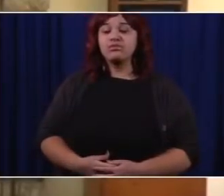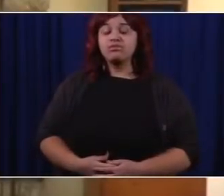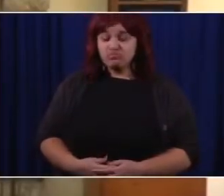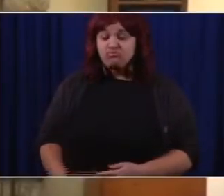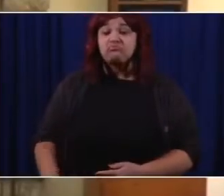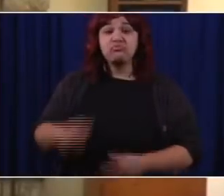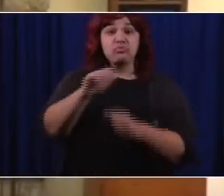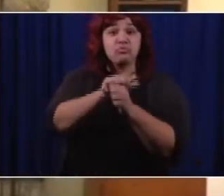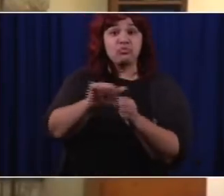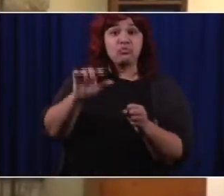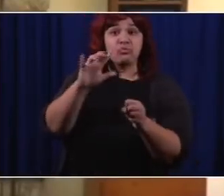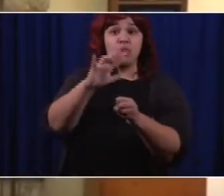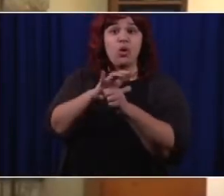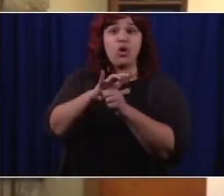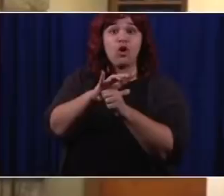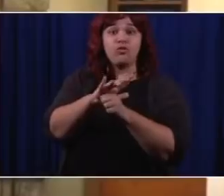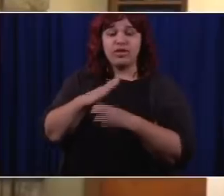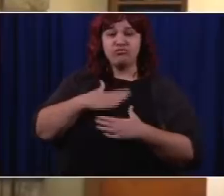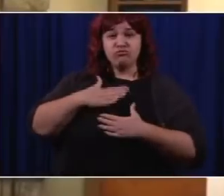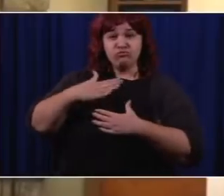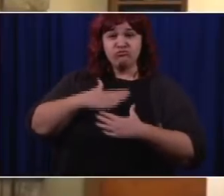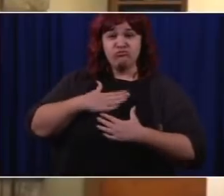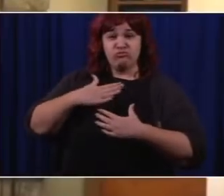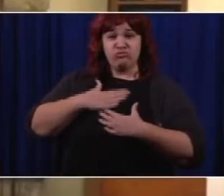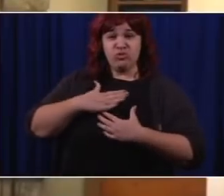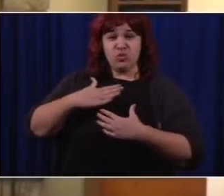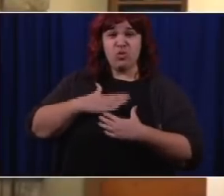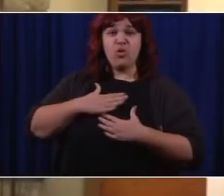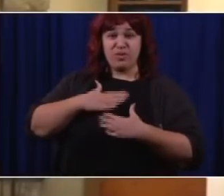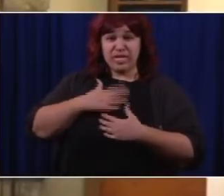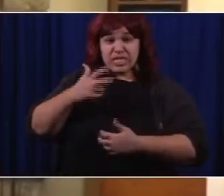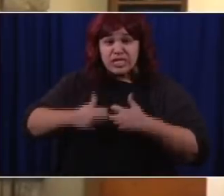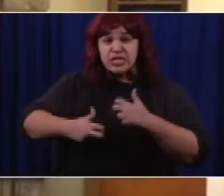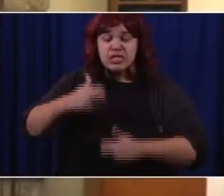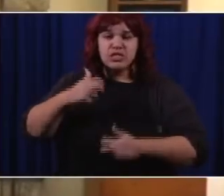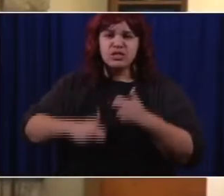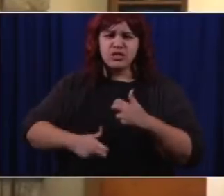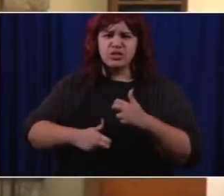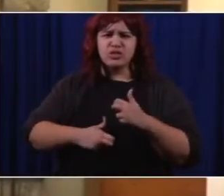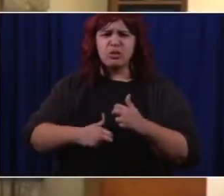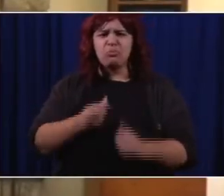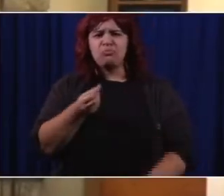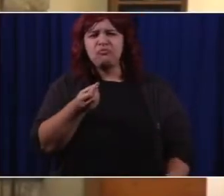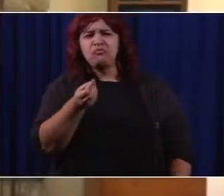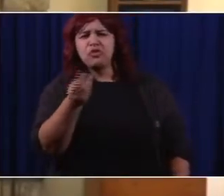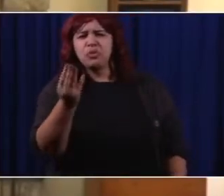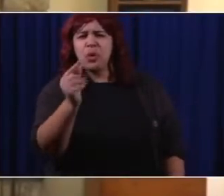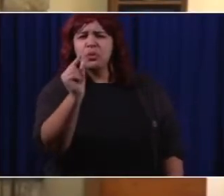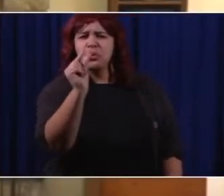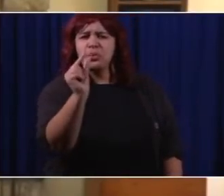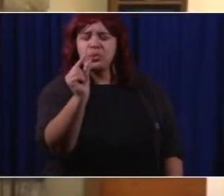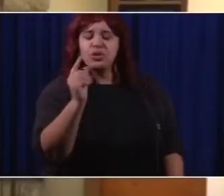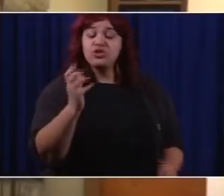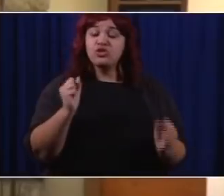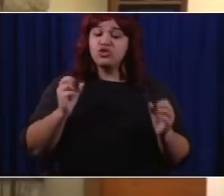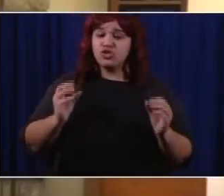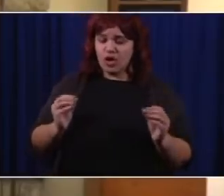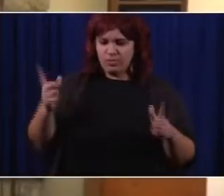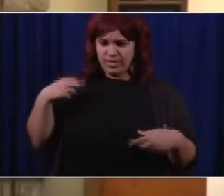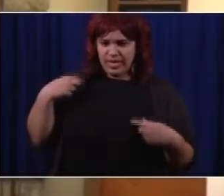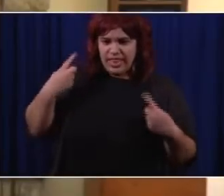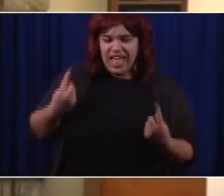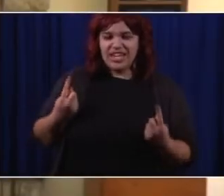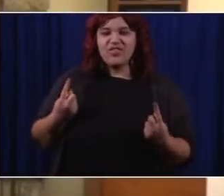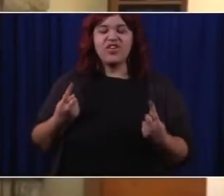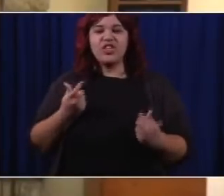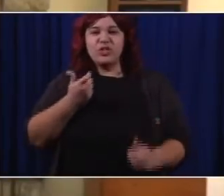than usual because of social distancing, mask wearing, and working from home. So two-part question in light of the newly commissioned